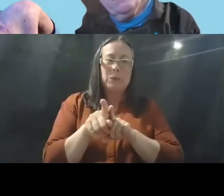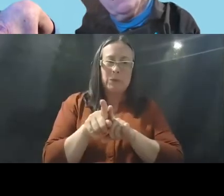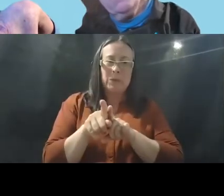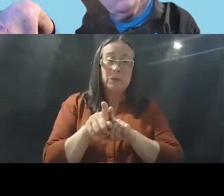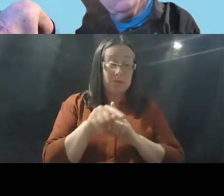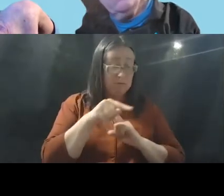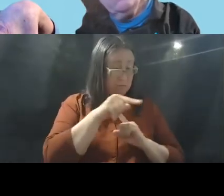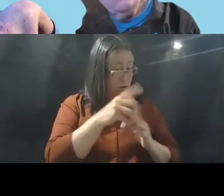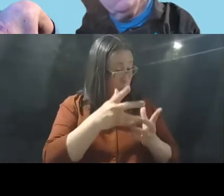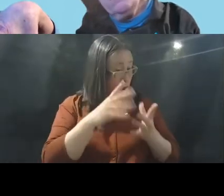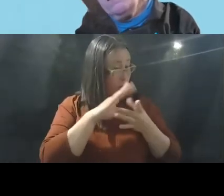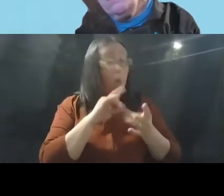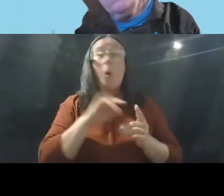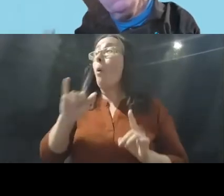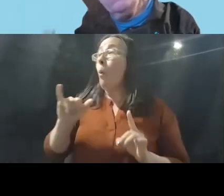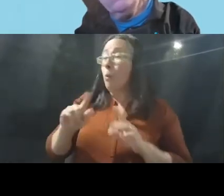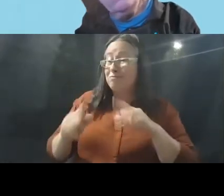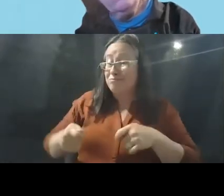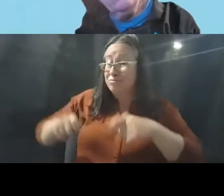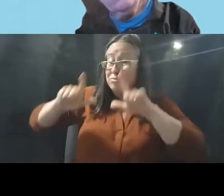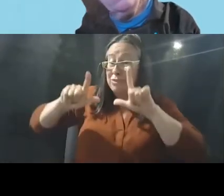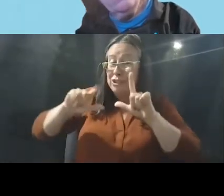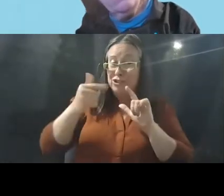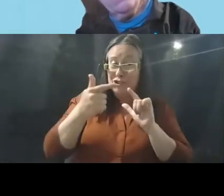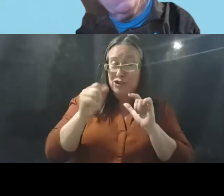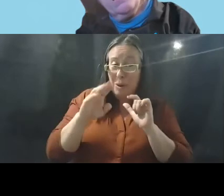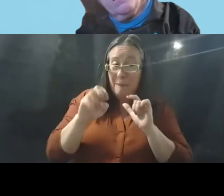want to just mention those? Oh, it's Jermaine. Hi.